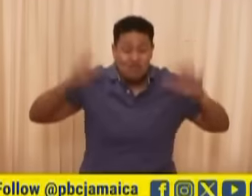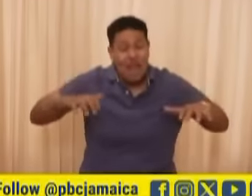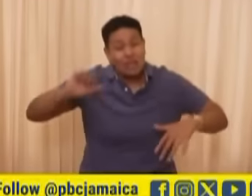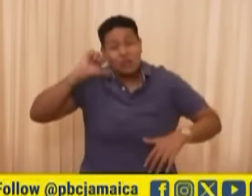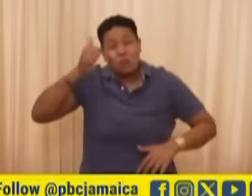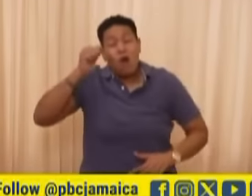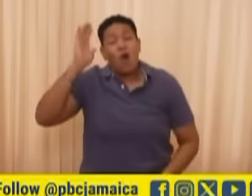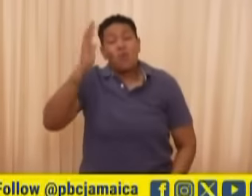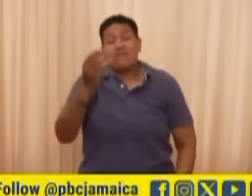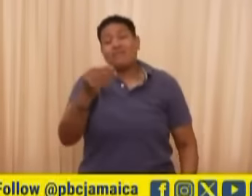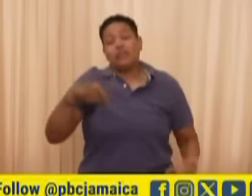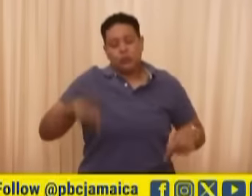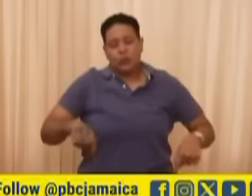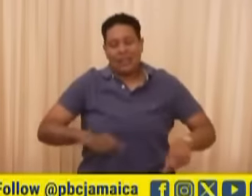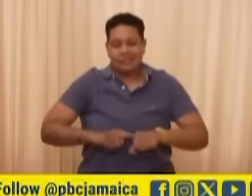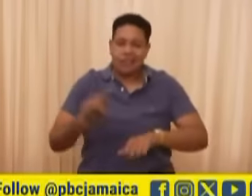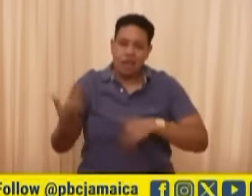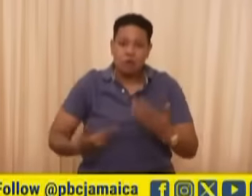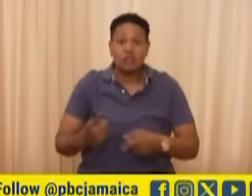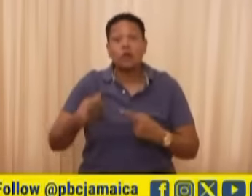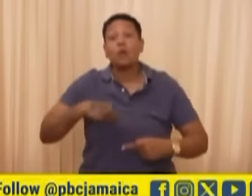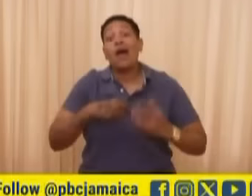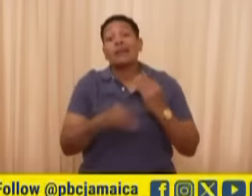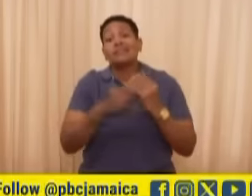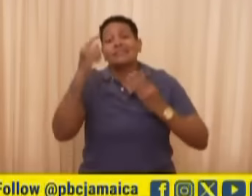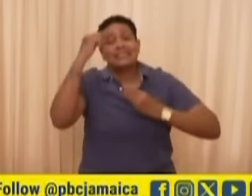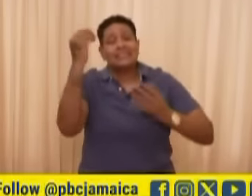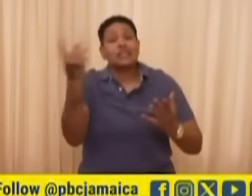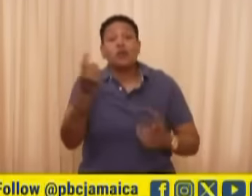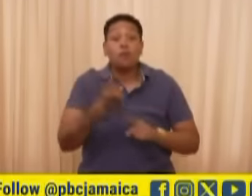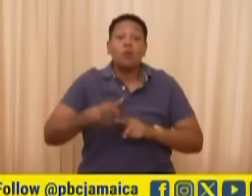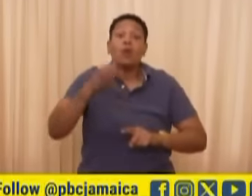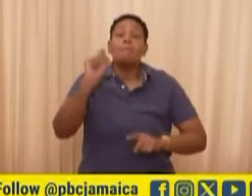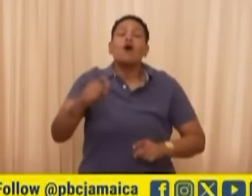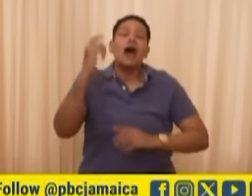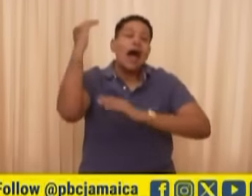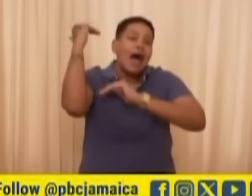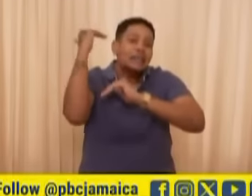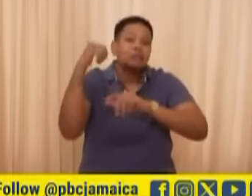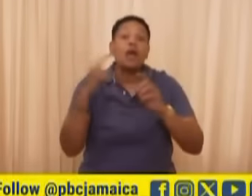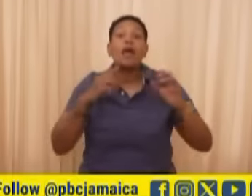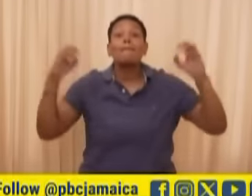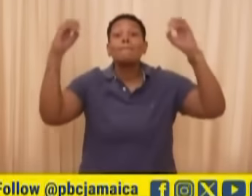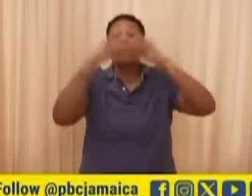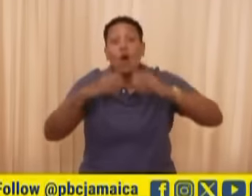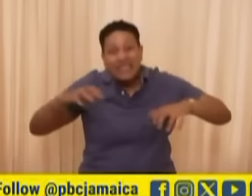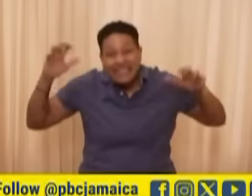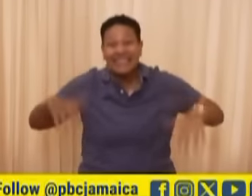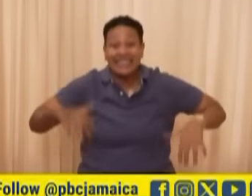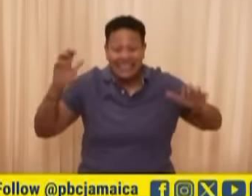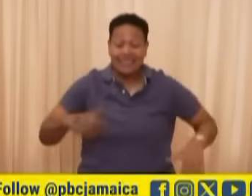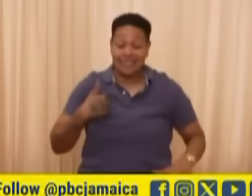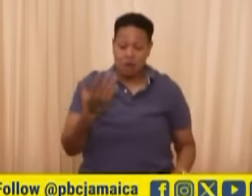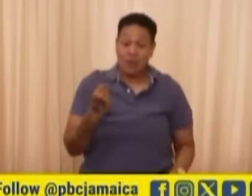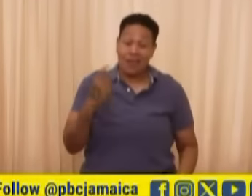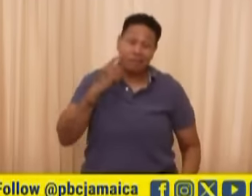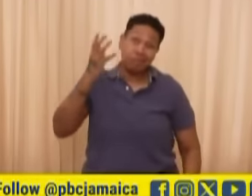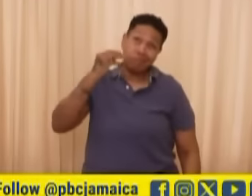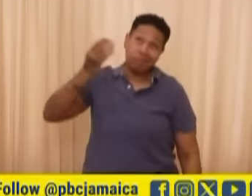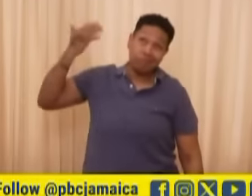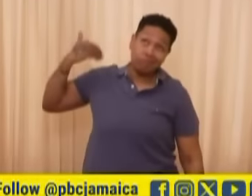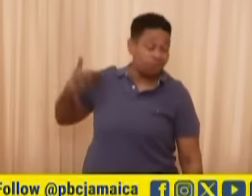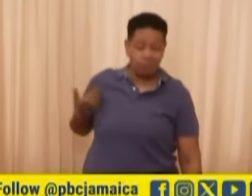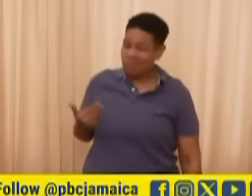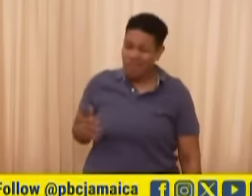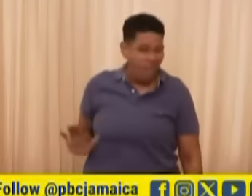is coming from today. He also said something, which was that we must expect more rainfall than we've gotten from any of